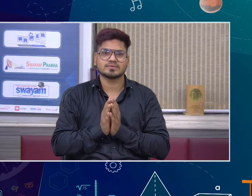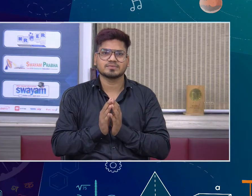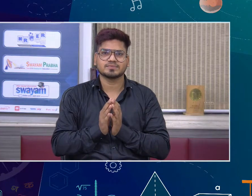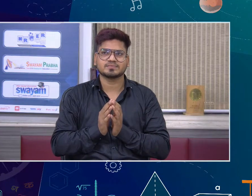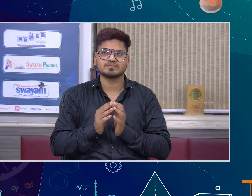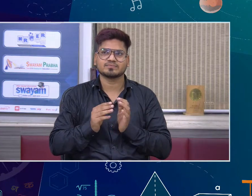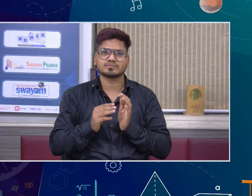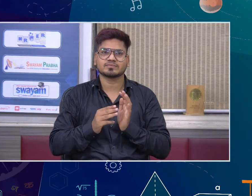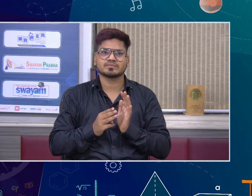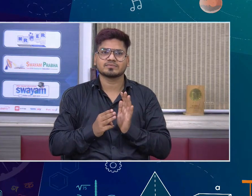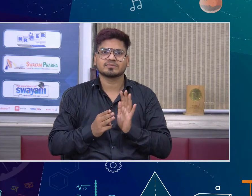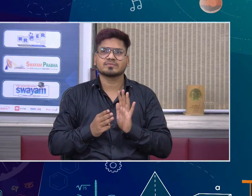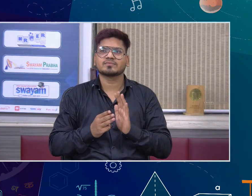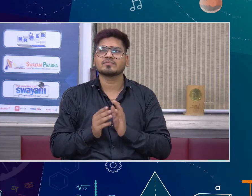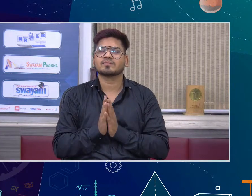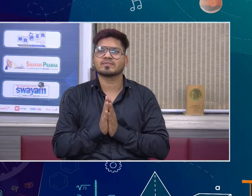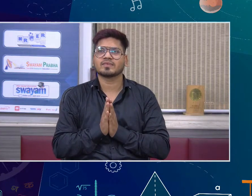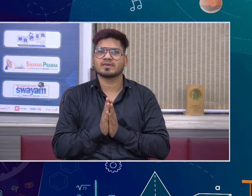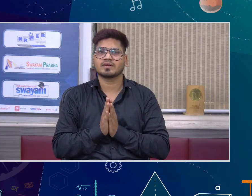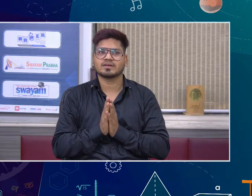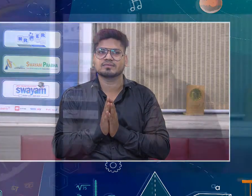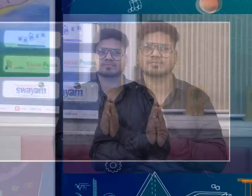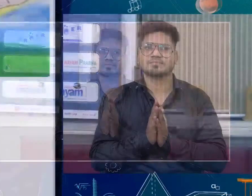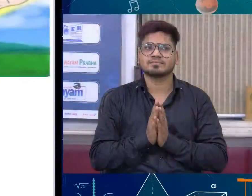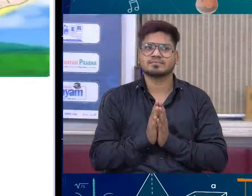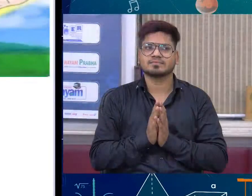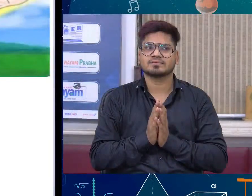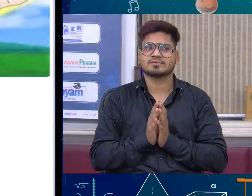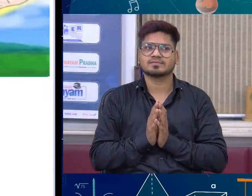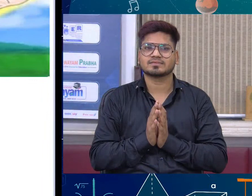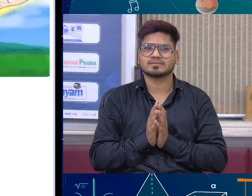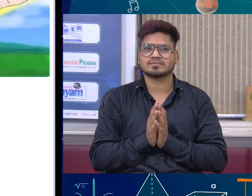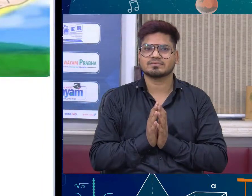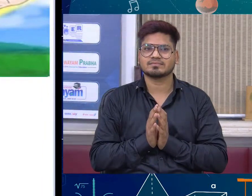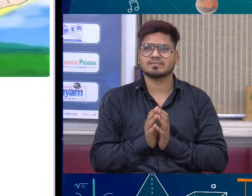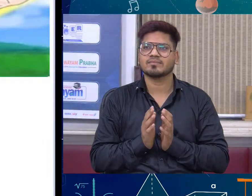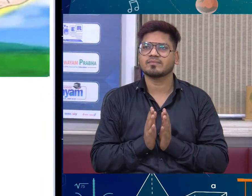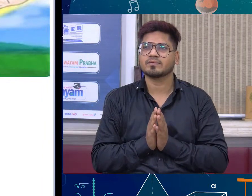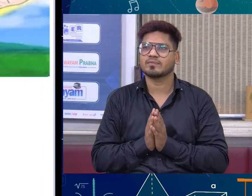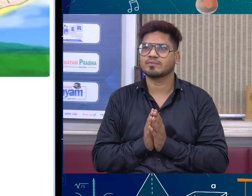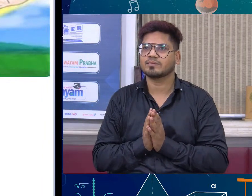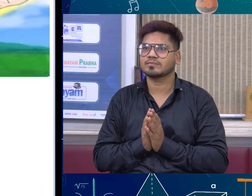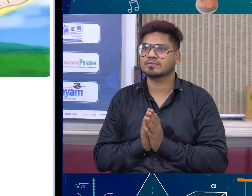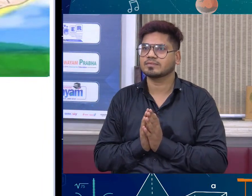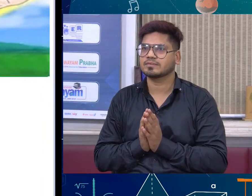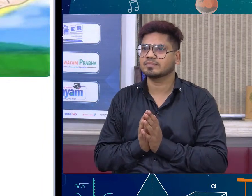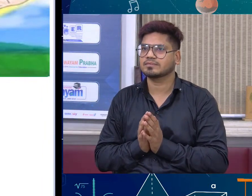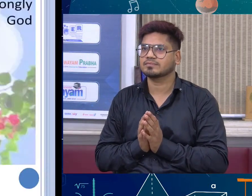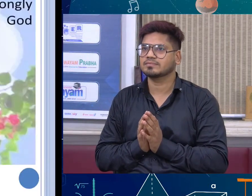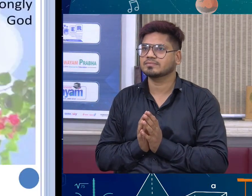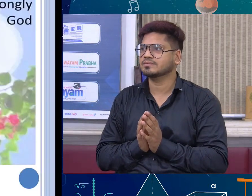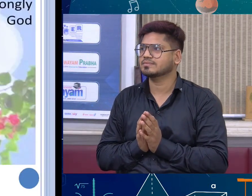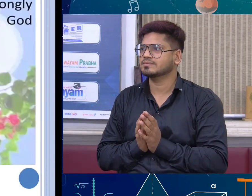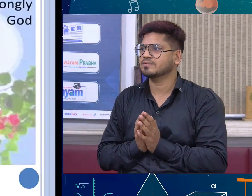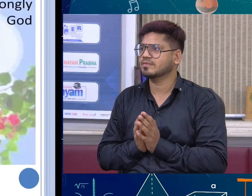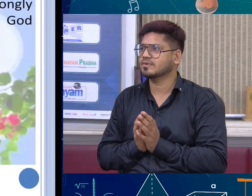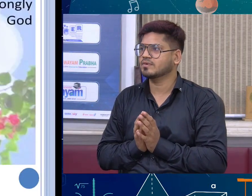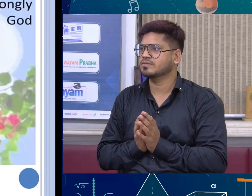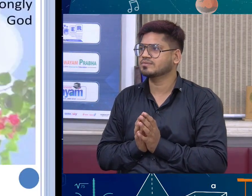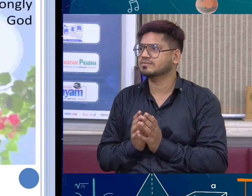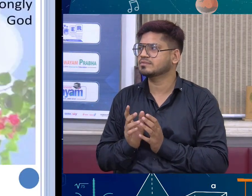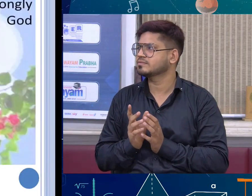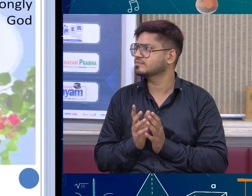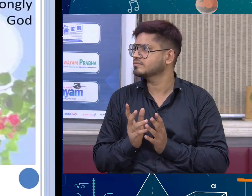living in a village. But what happened? The harvesting time, he needs rain. So what happened? The rain comes